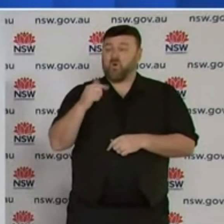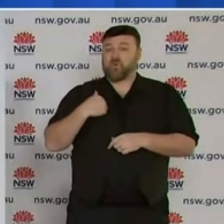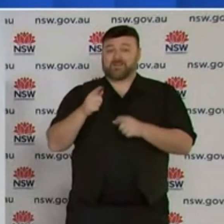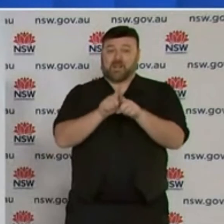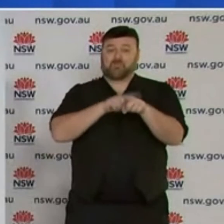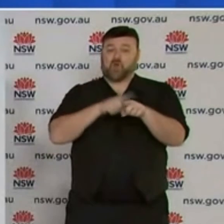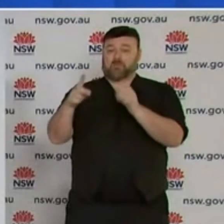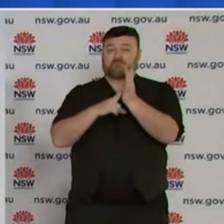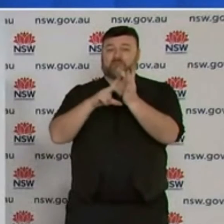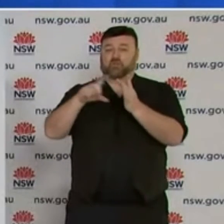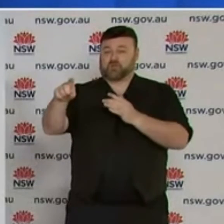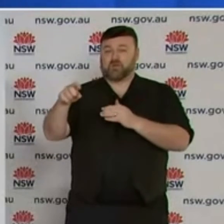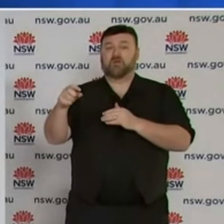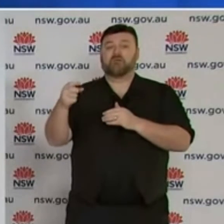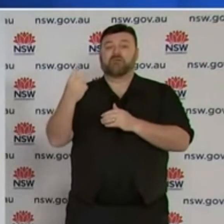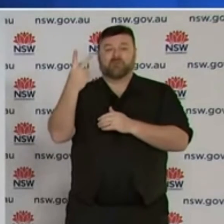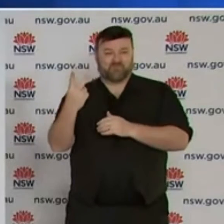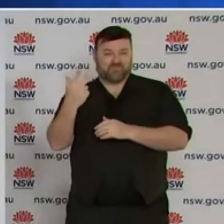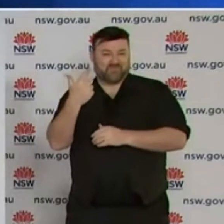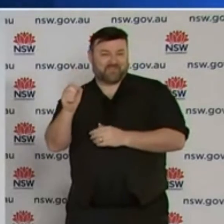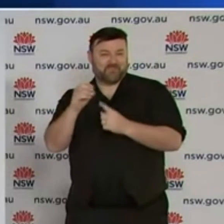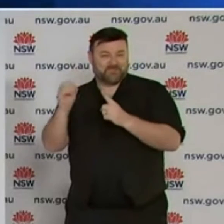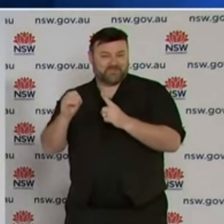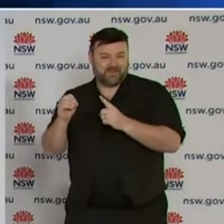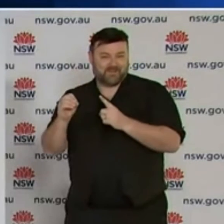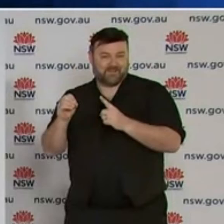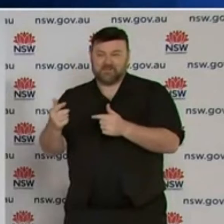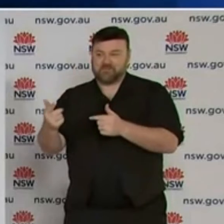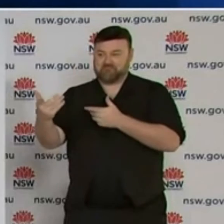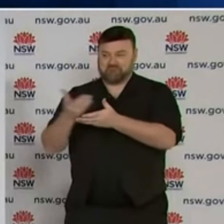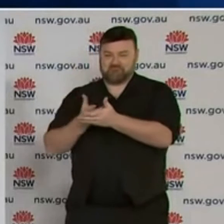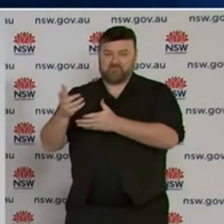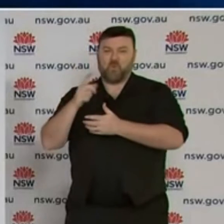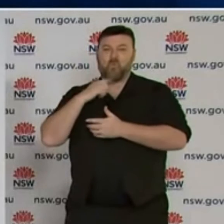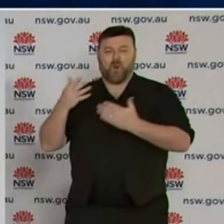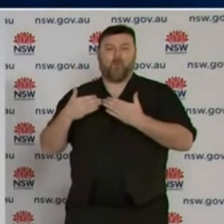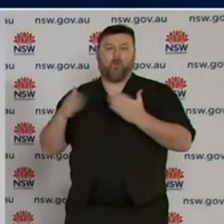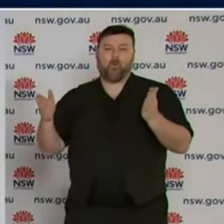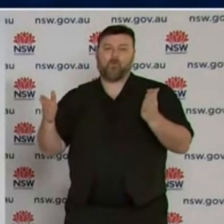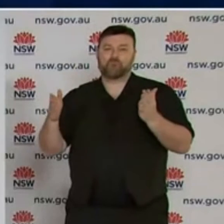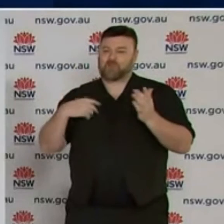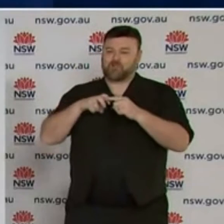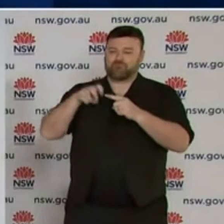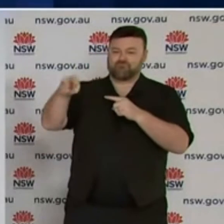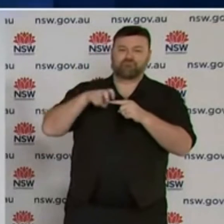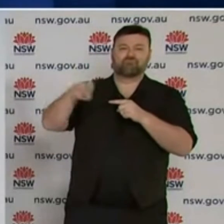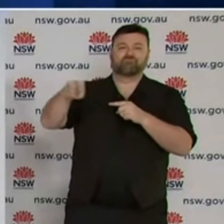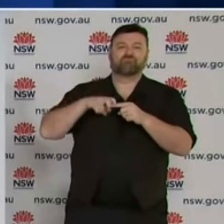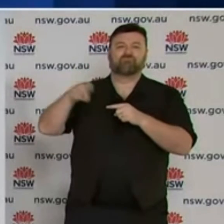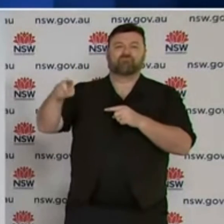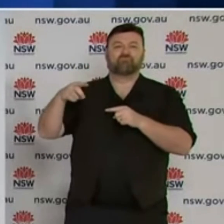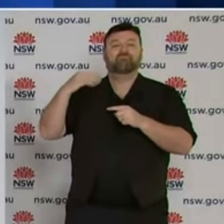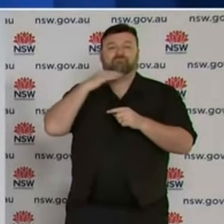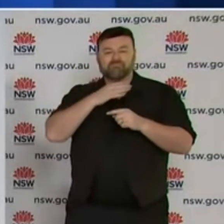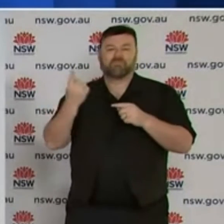place. When Victoria hits 70% double dose, I'm hoping there will be arrangements where there'll be open movement between New South Wales and Victoria